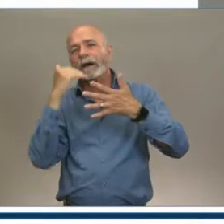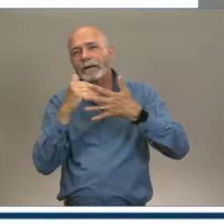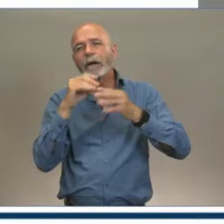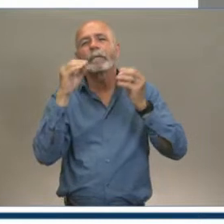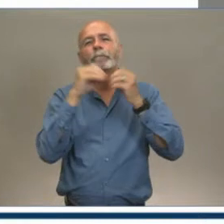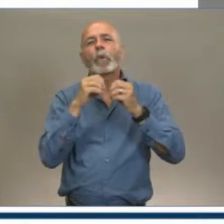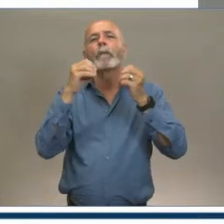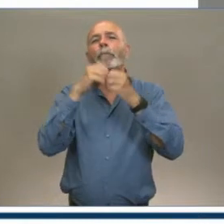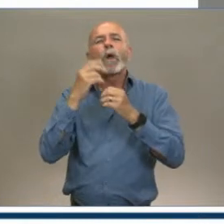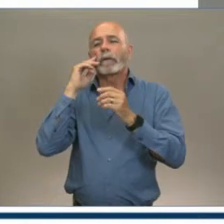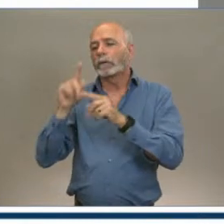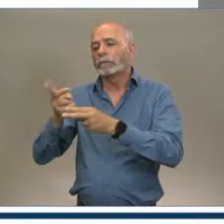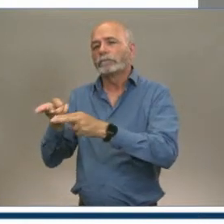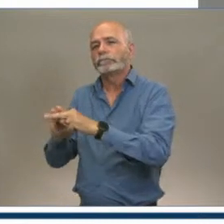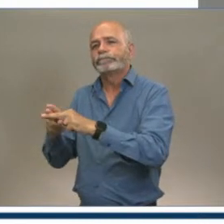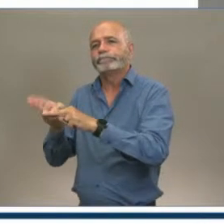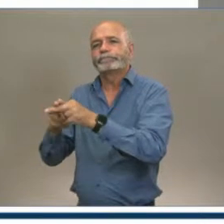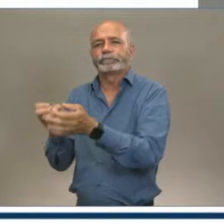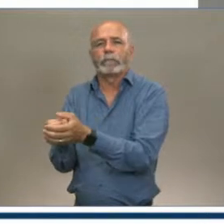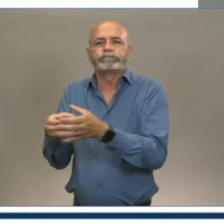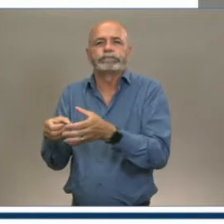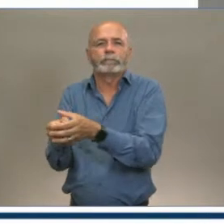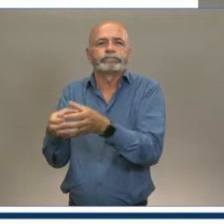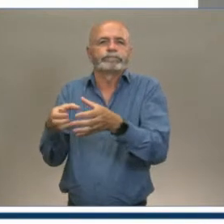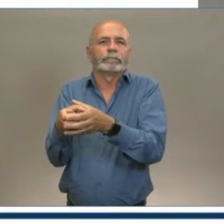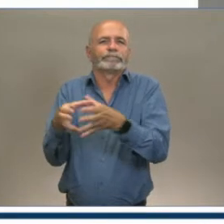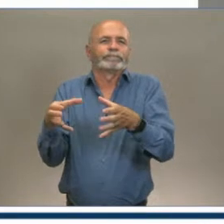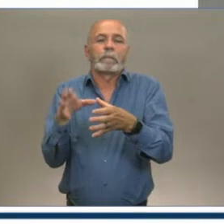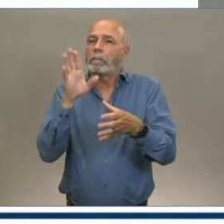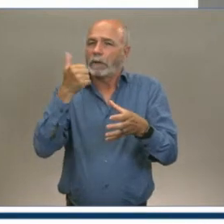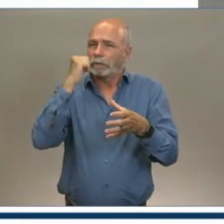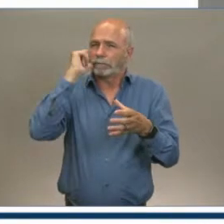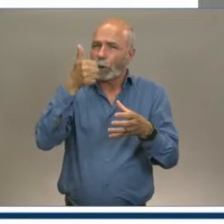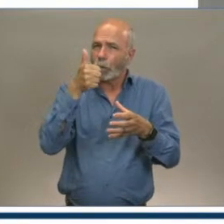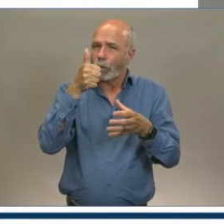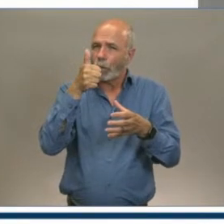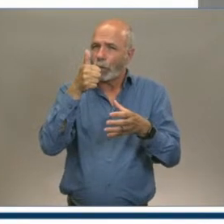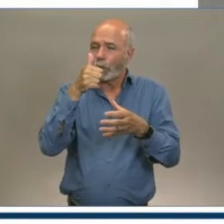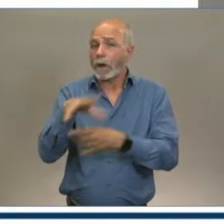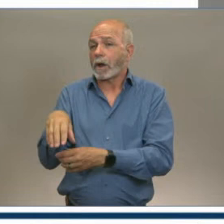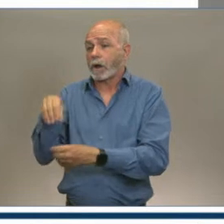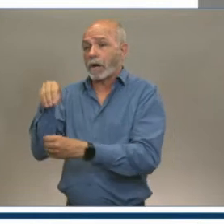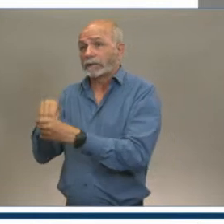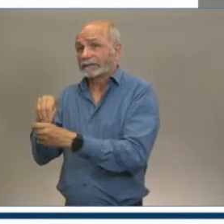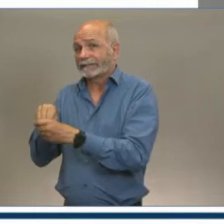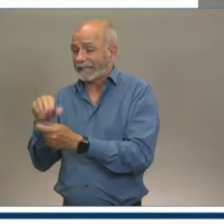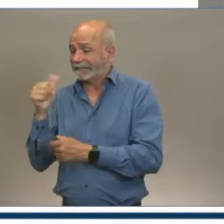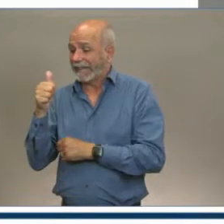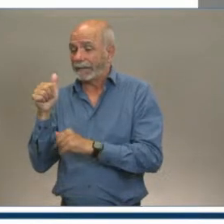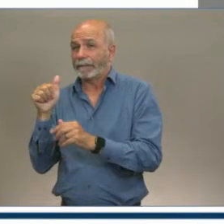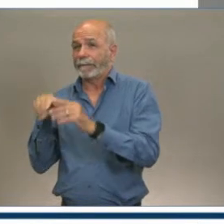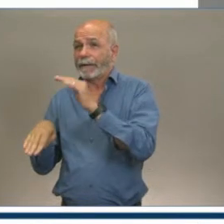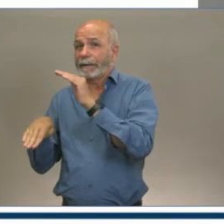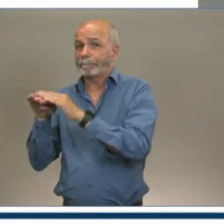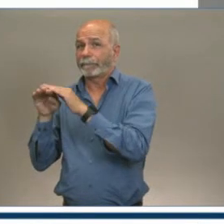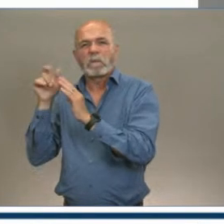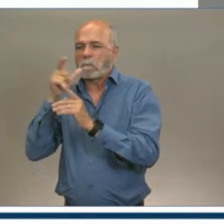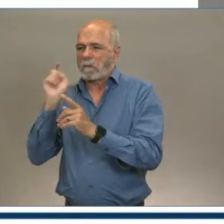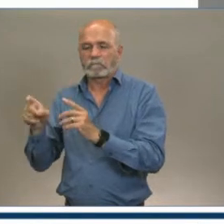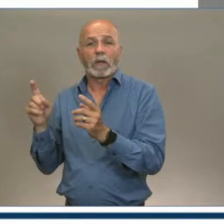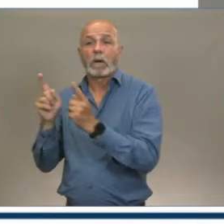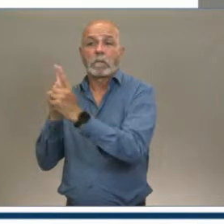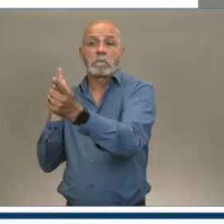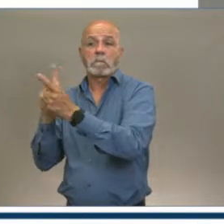informal gatherings of up to 10 people are allowed indoors without distancing, and 25 people outdoors, again